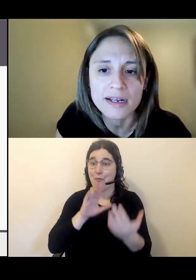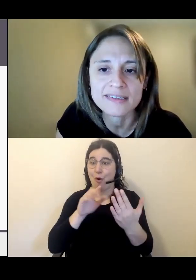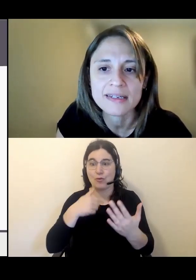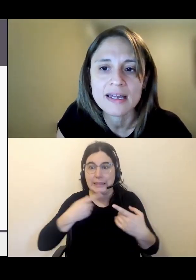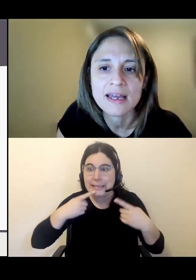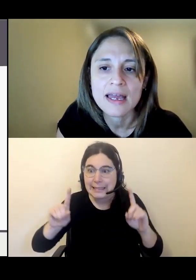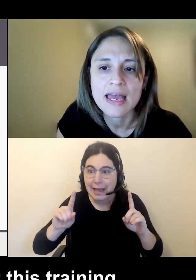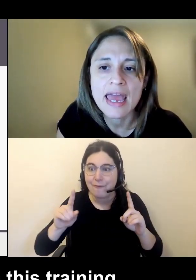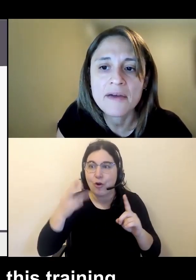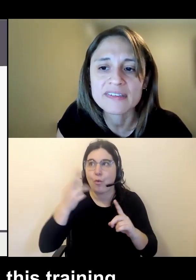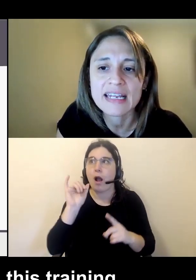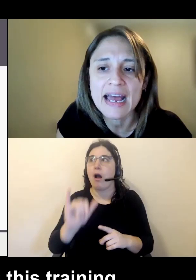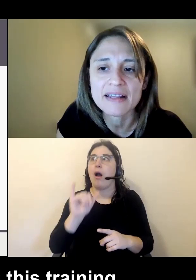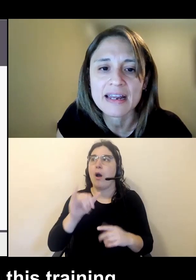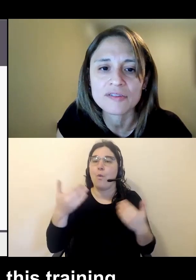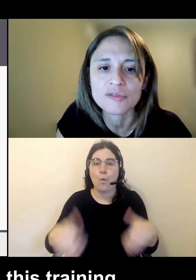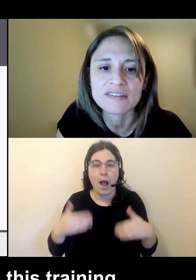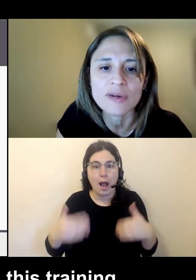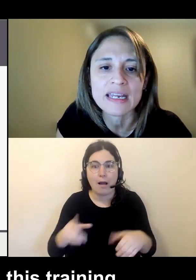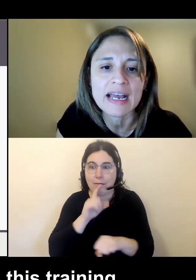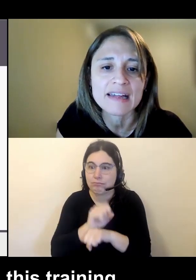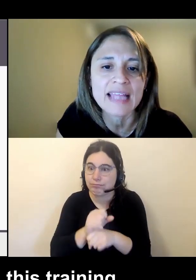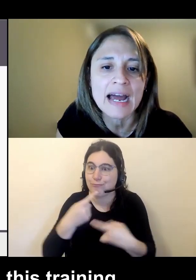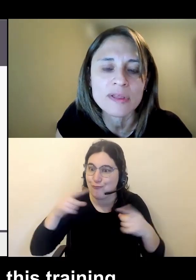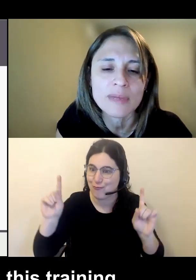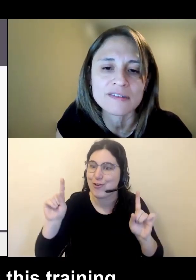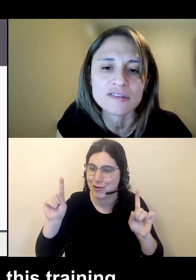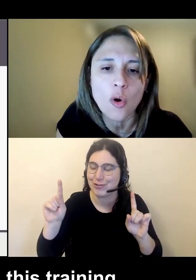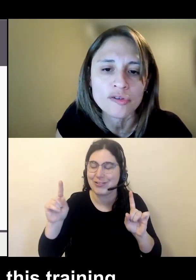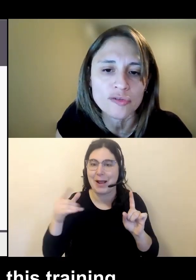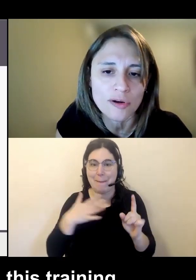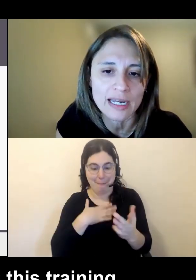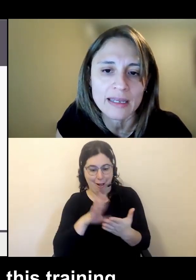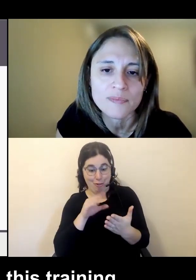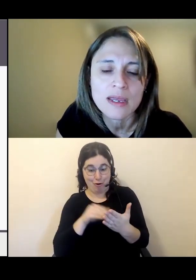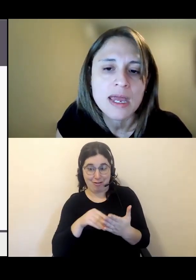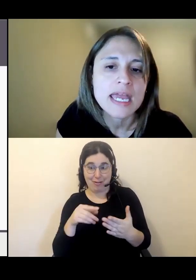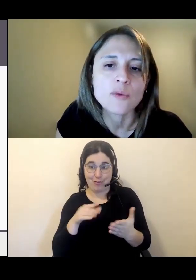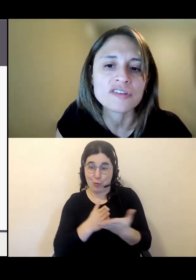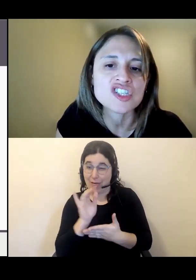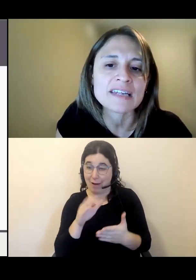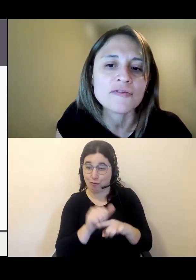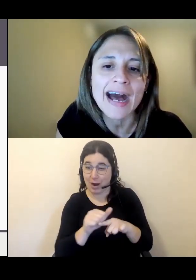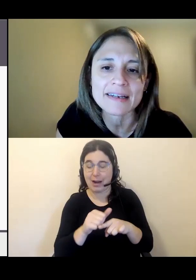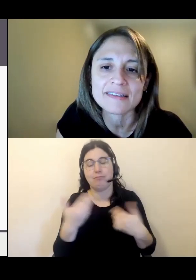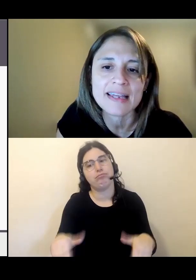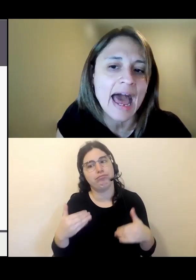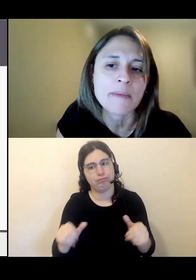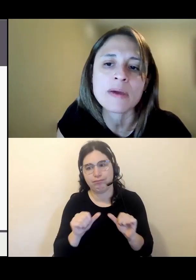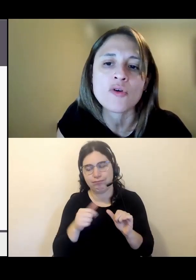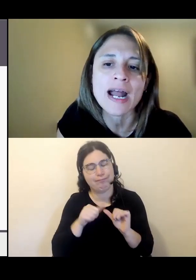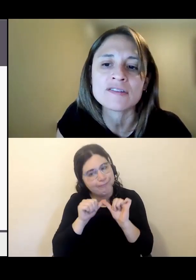This works. Everything I had learned through this training has stuck with me so strongly. It wasn't just